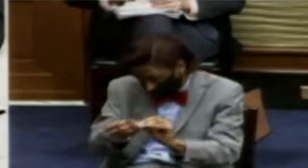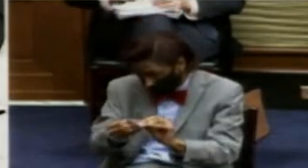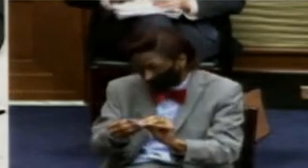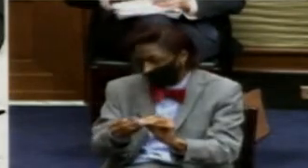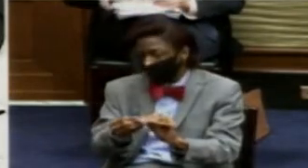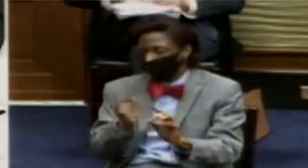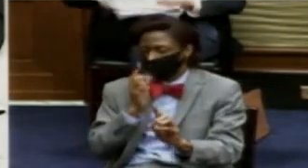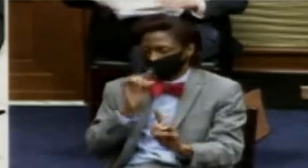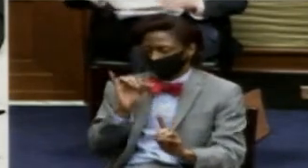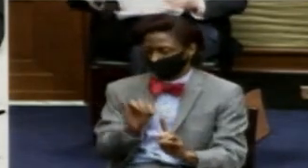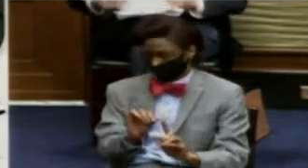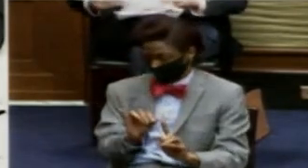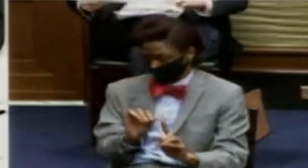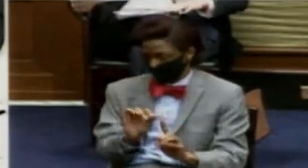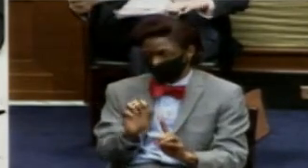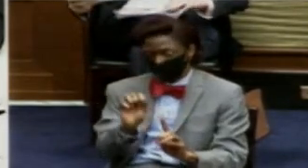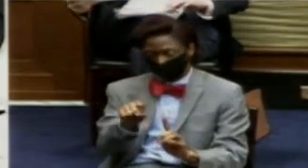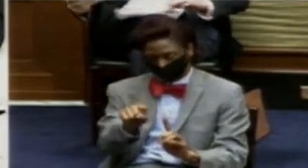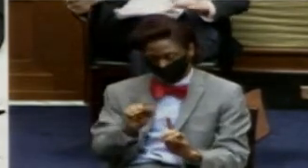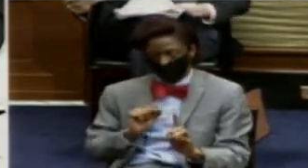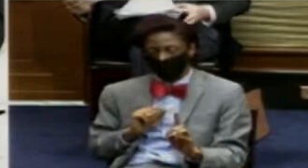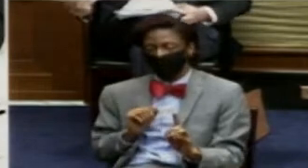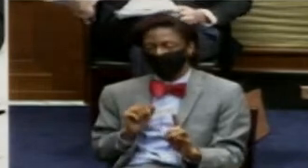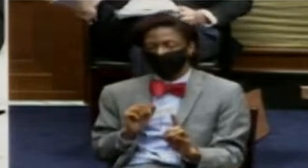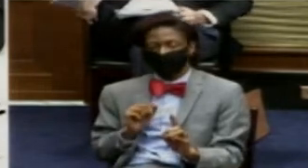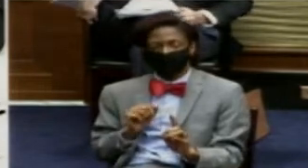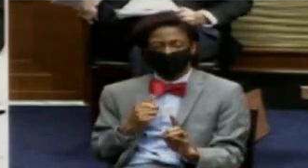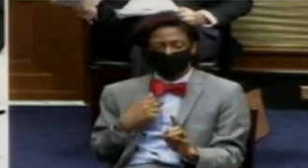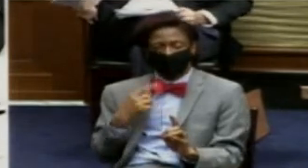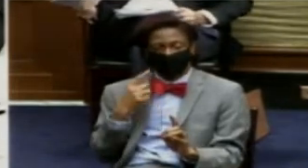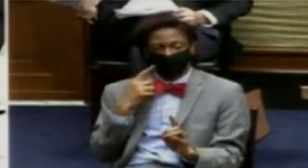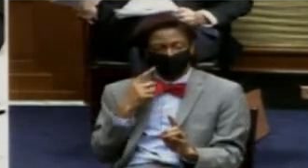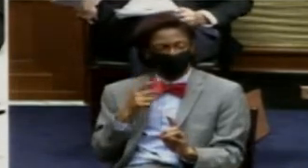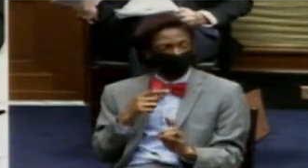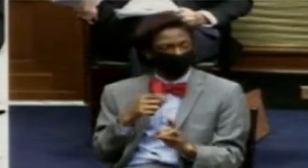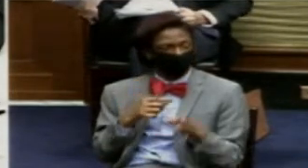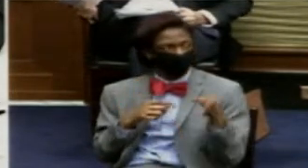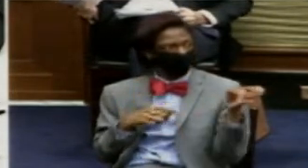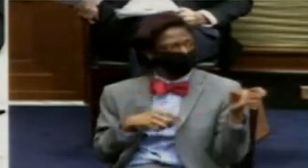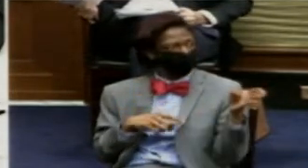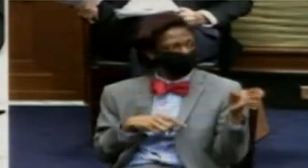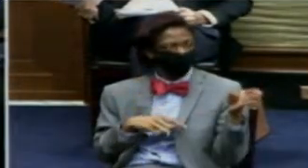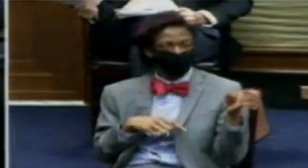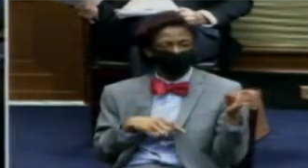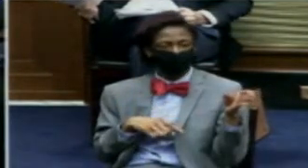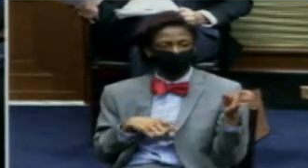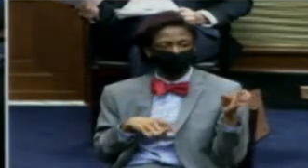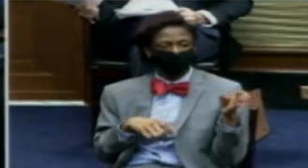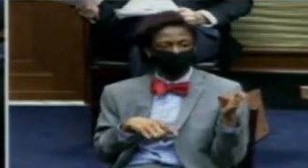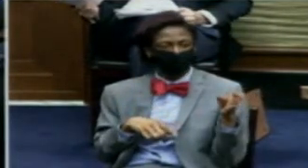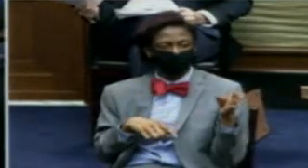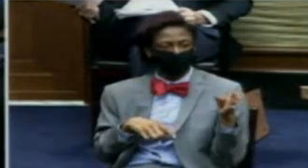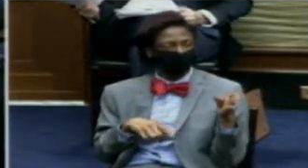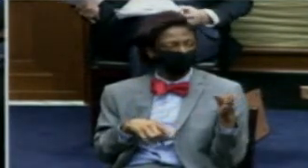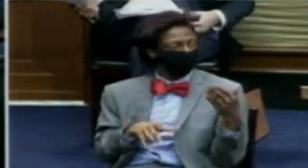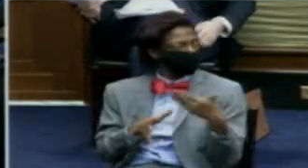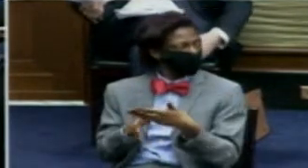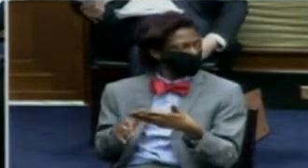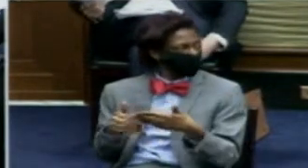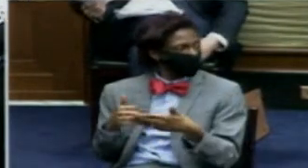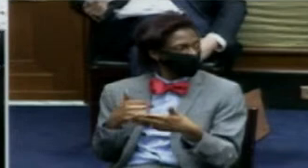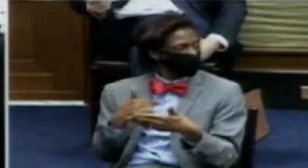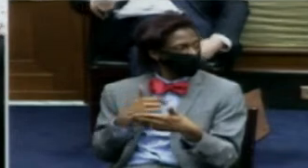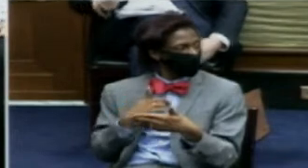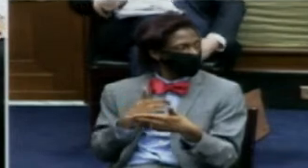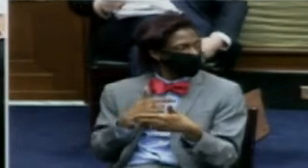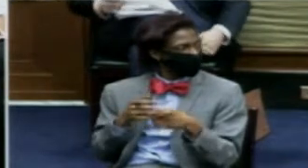Reorganization Act. Madam Mayor? Yes, and I think the chairman has a specific, I have, Congressman, this is Phil Mendelson. I have oversight over the retirement